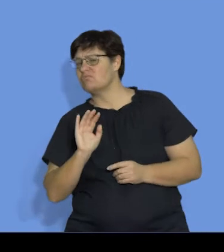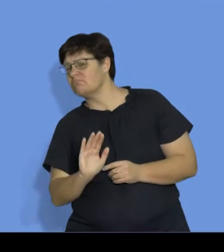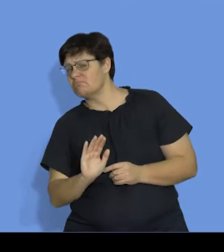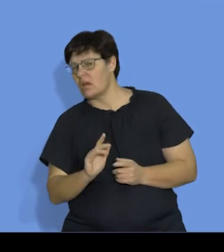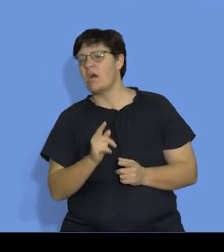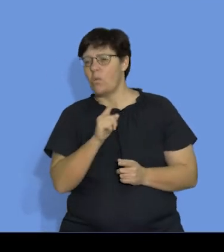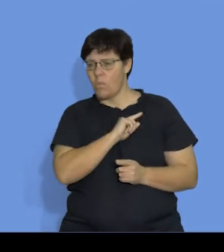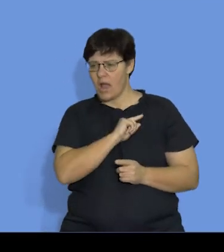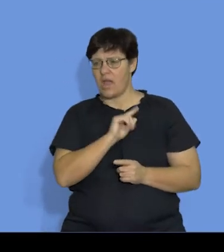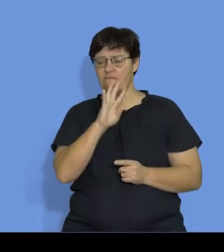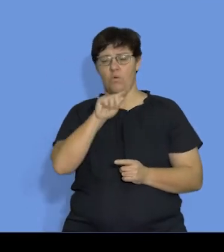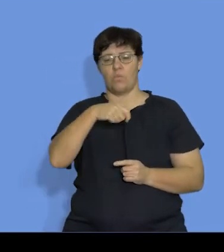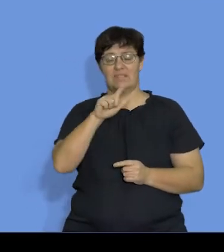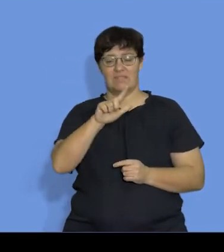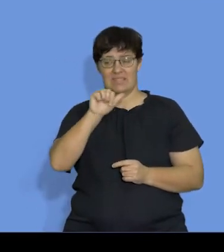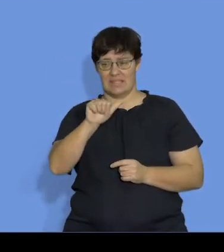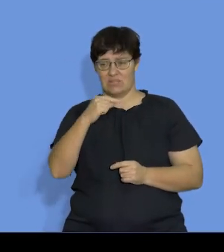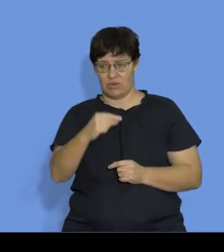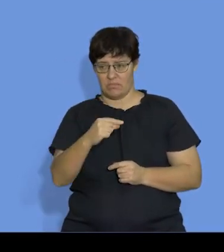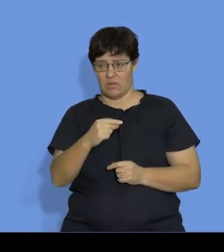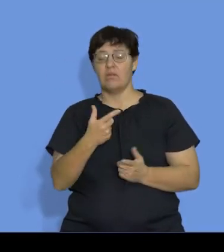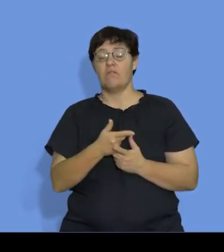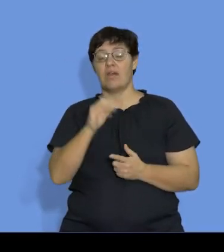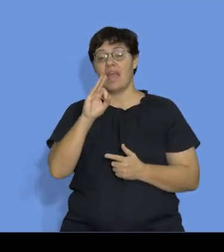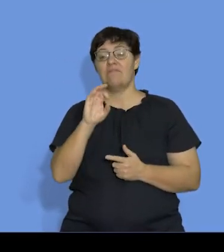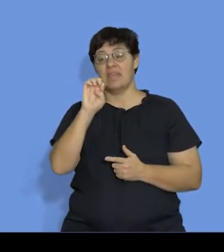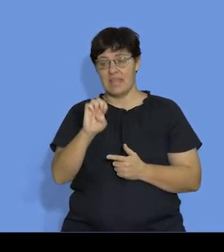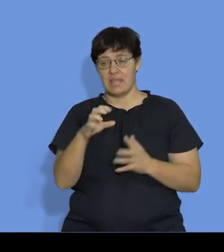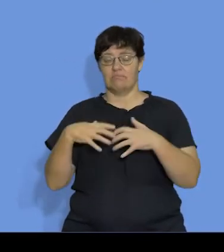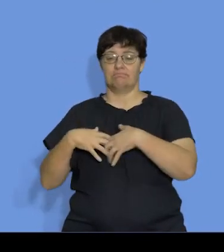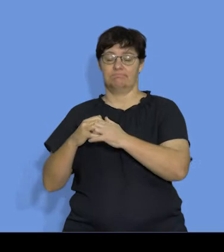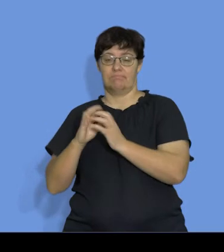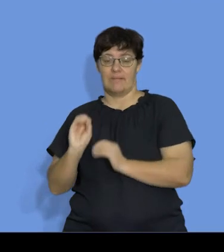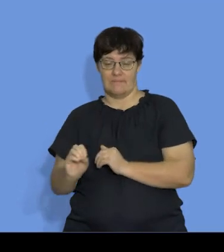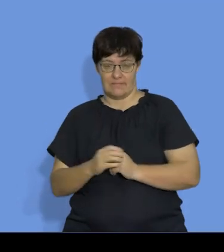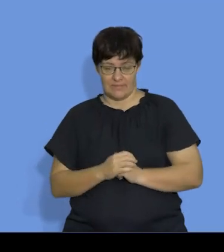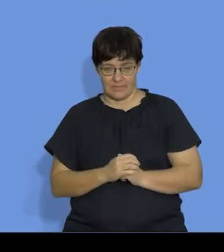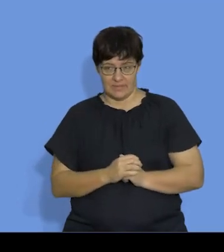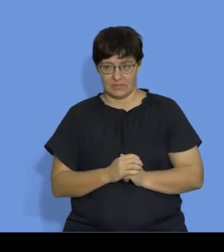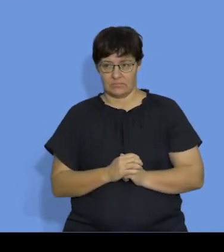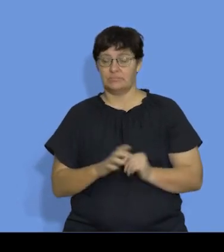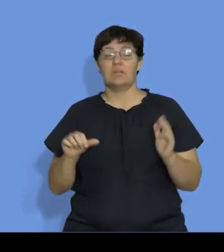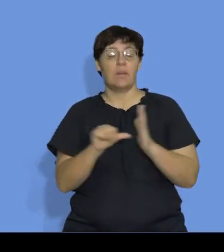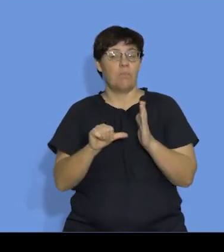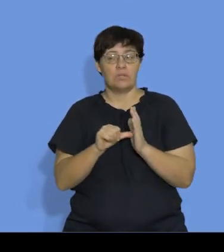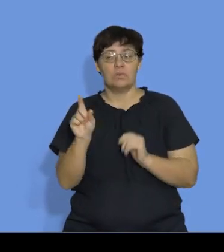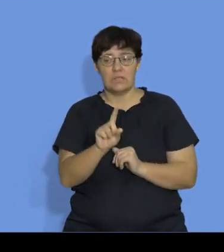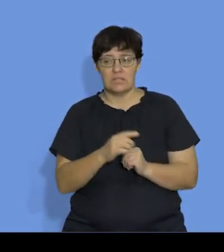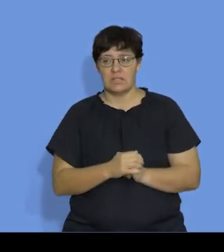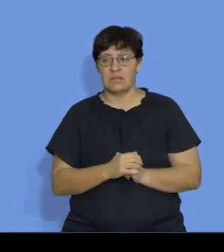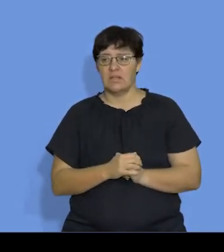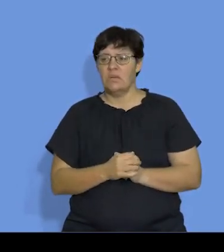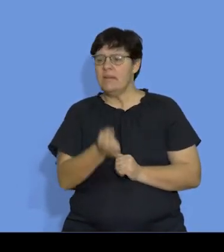that 4.76 grams of iron was formed, right? So what is important here is to understand